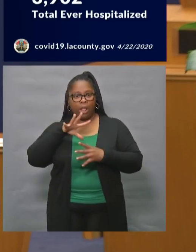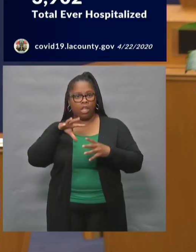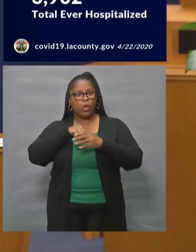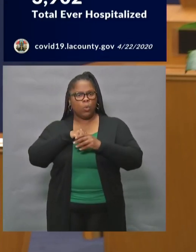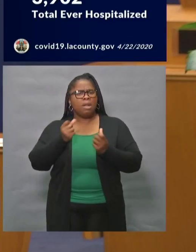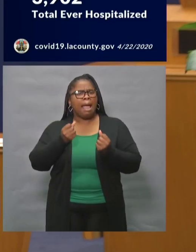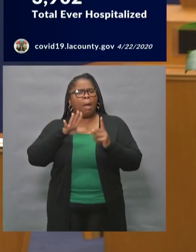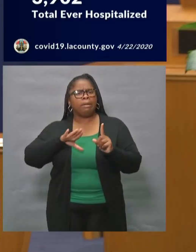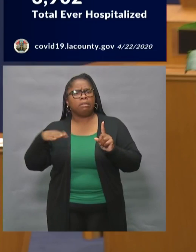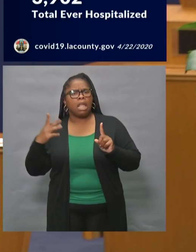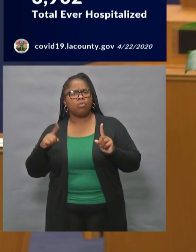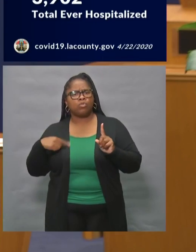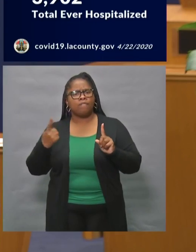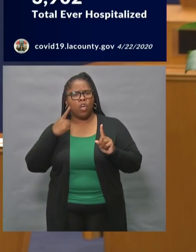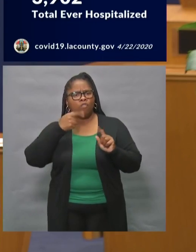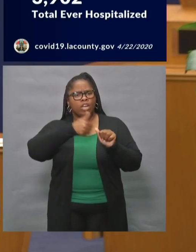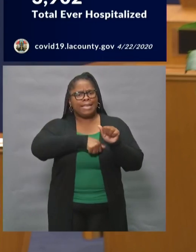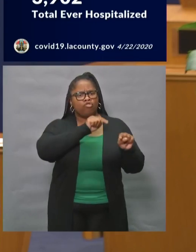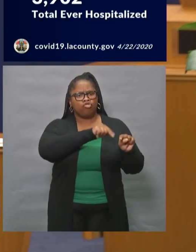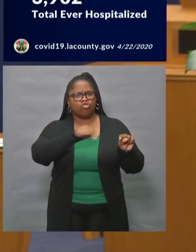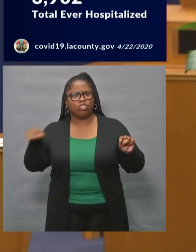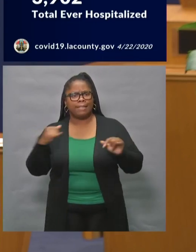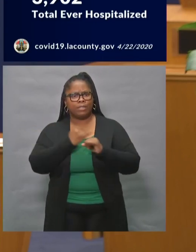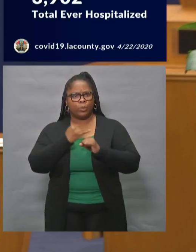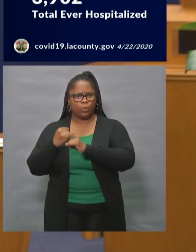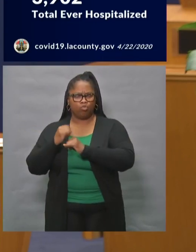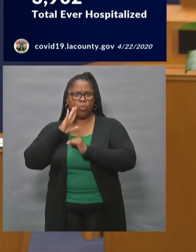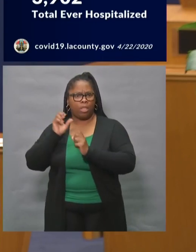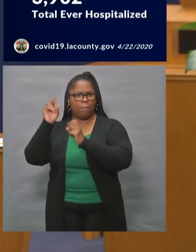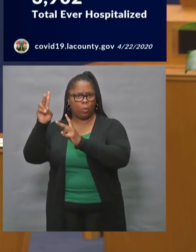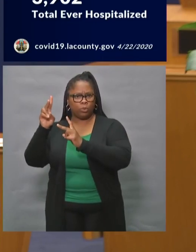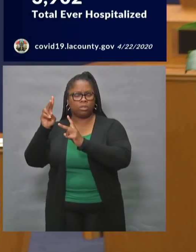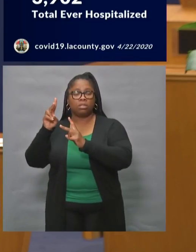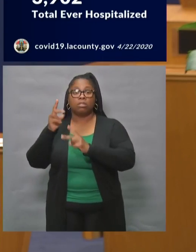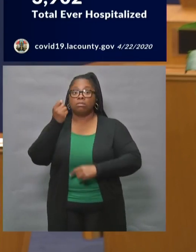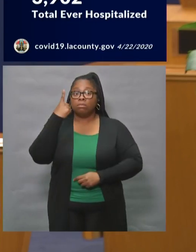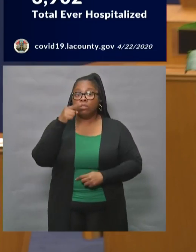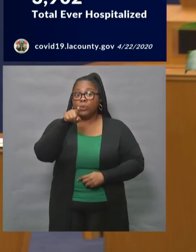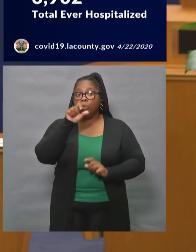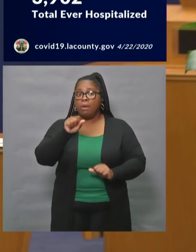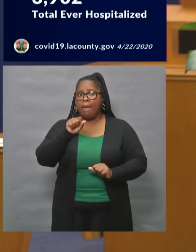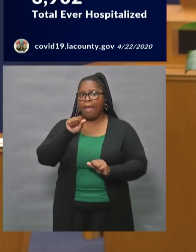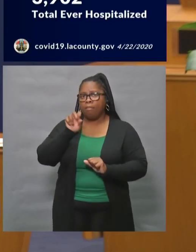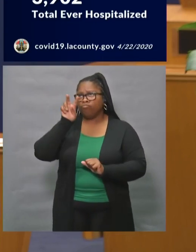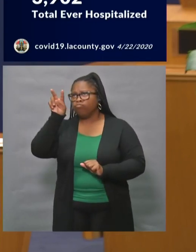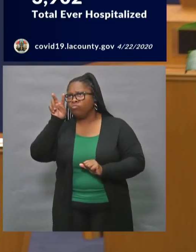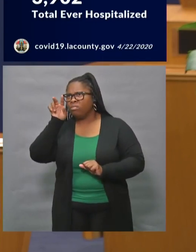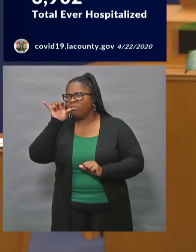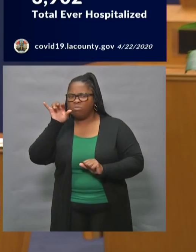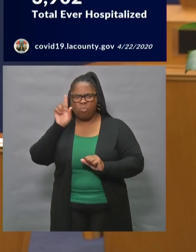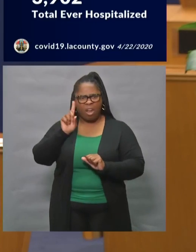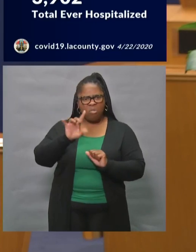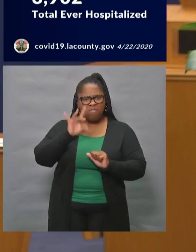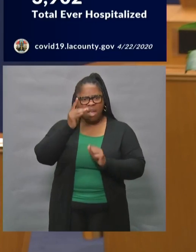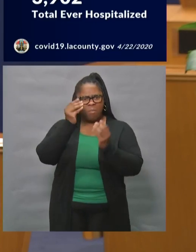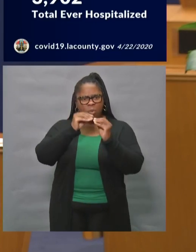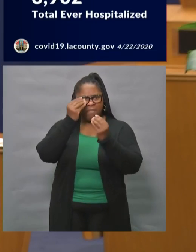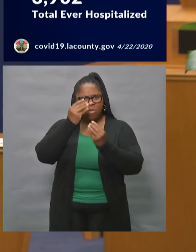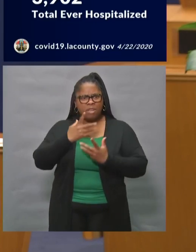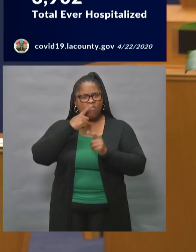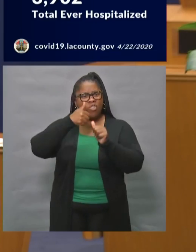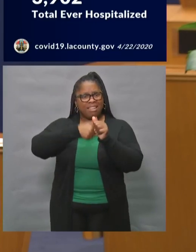facility for these institutions as well. And as a reminder, you can see an updated report every day for all